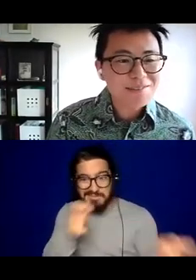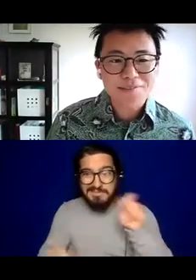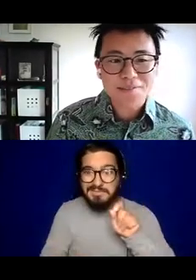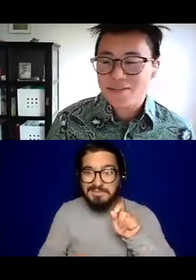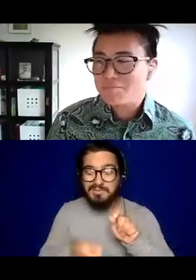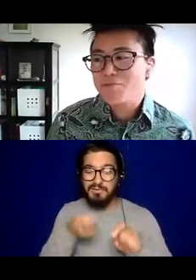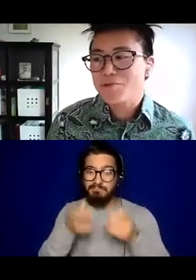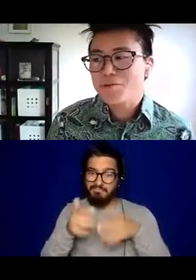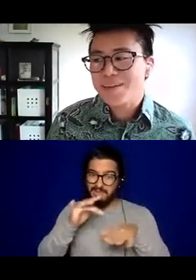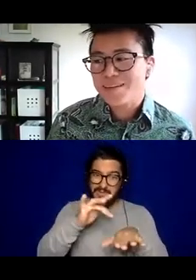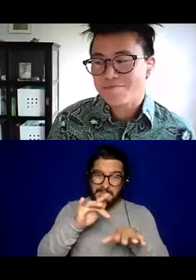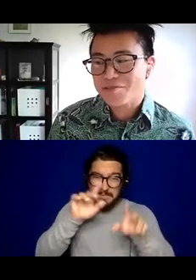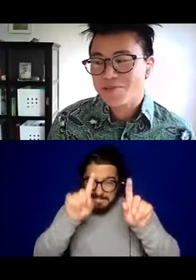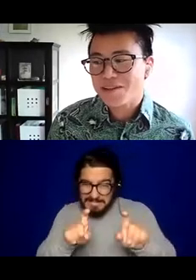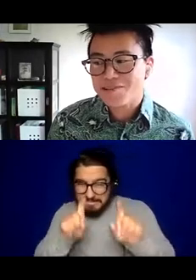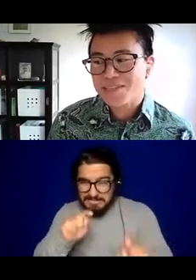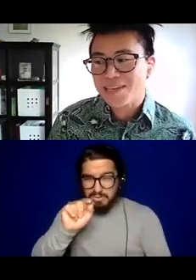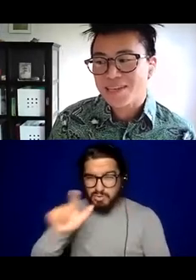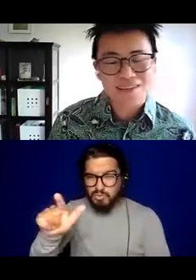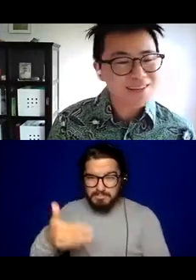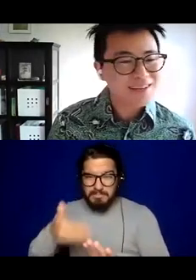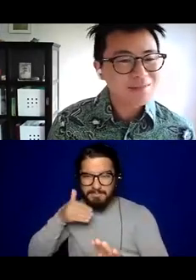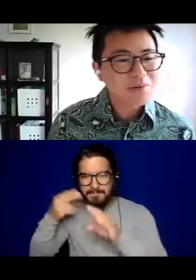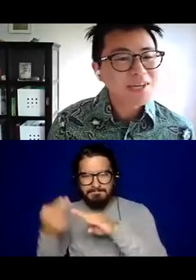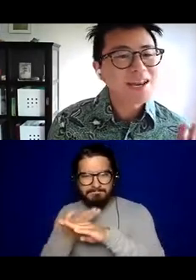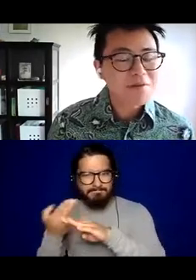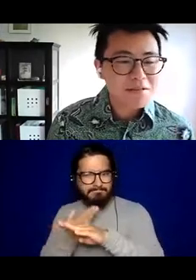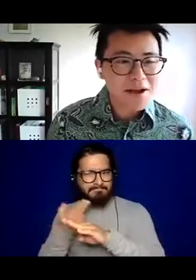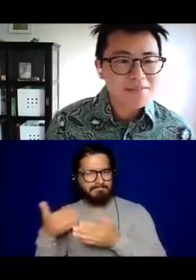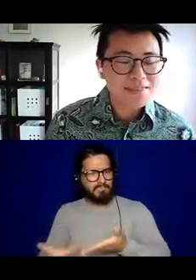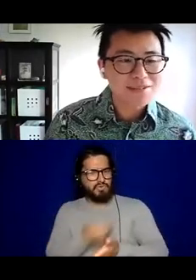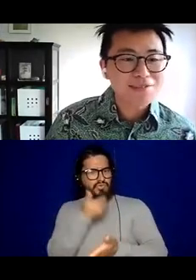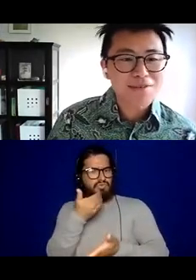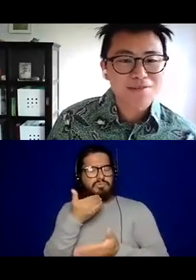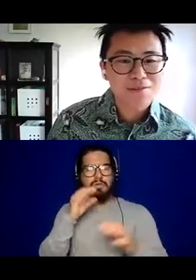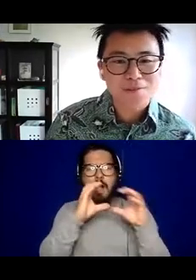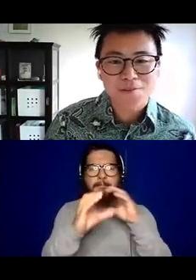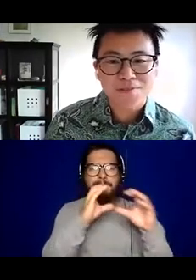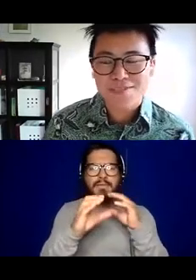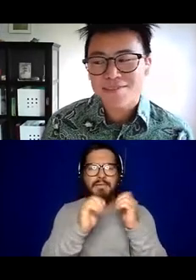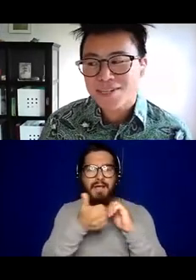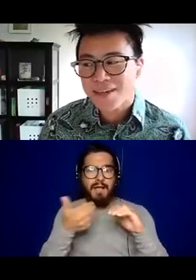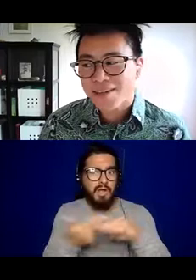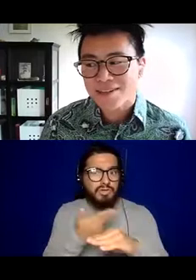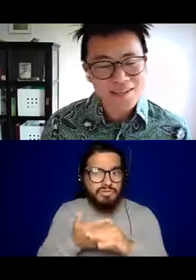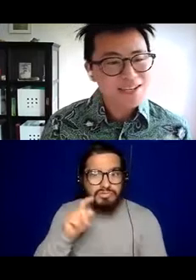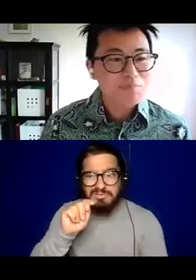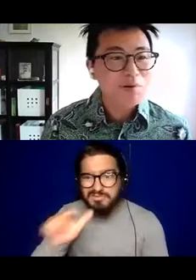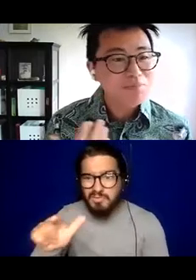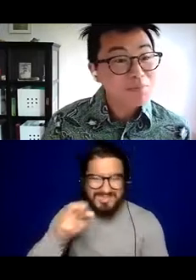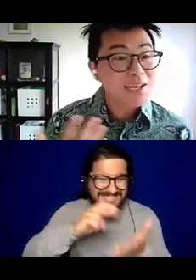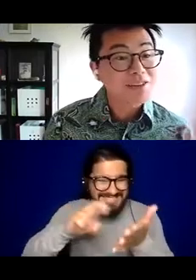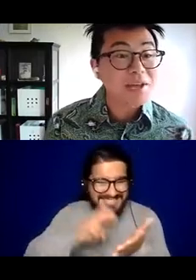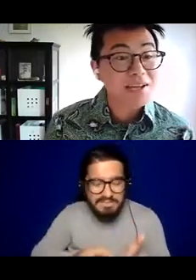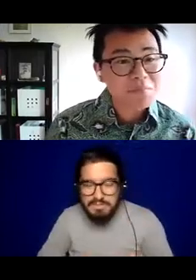new tool before we start using it, communicating well about using a new tool, researching and